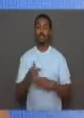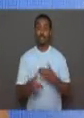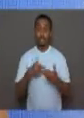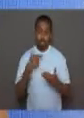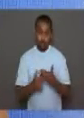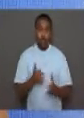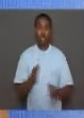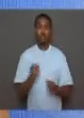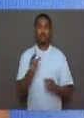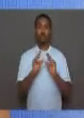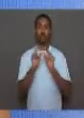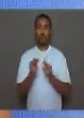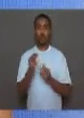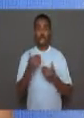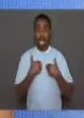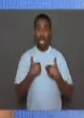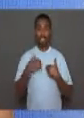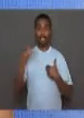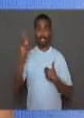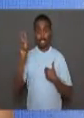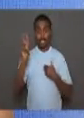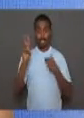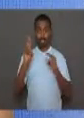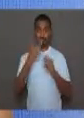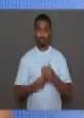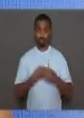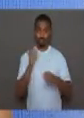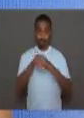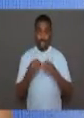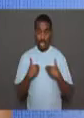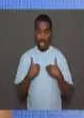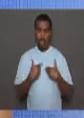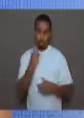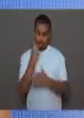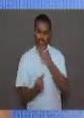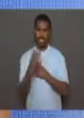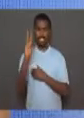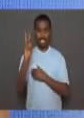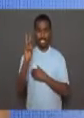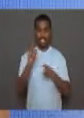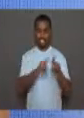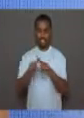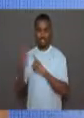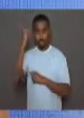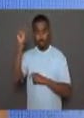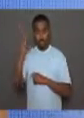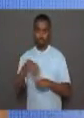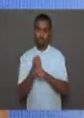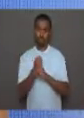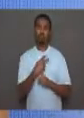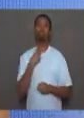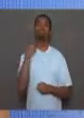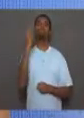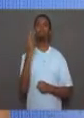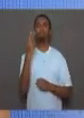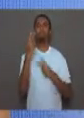So, if your group has 6 people in it, only 6 different professionals may make the